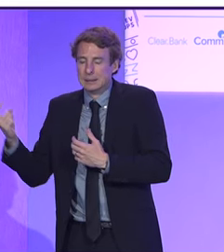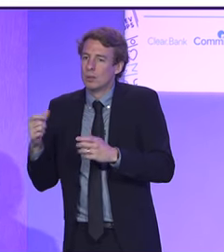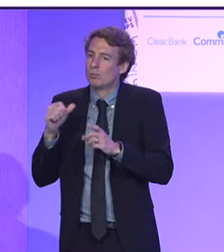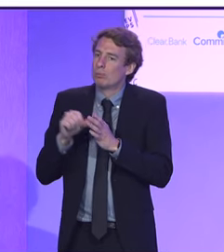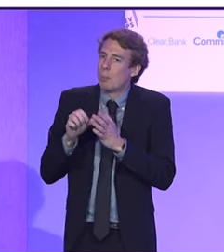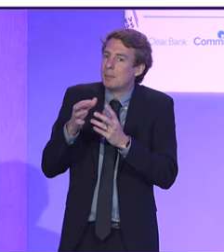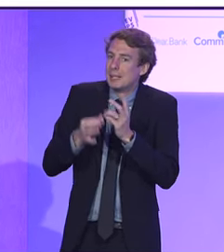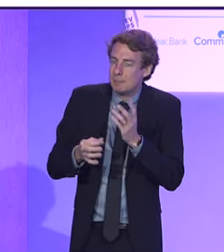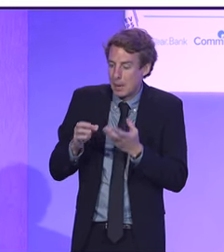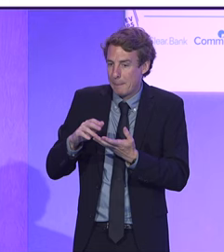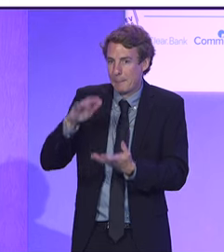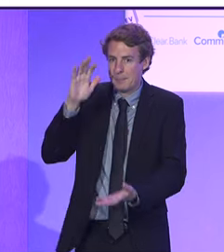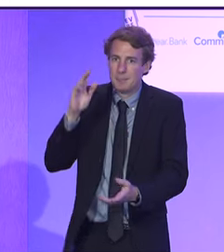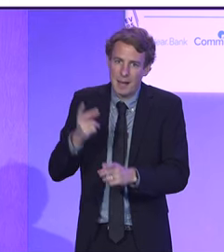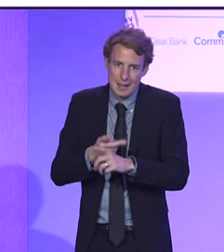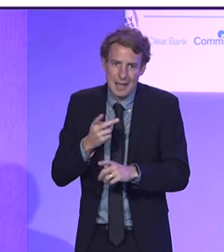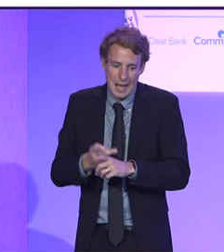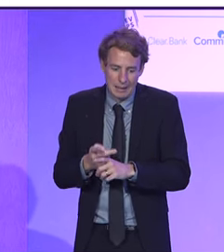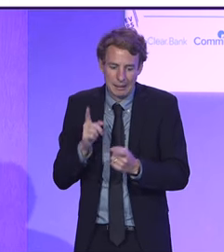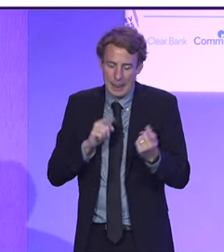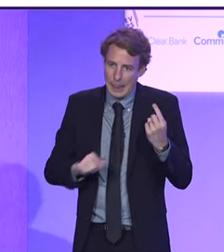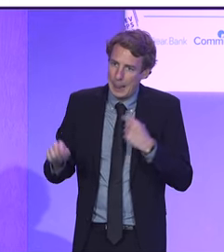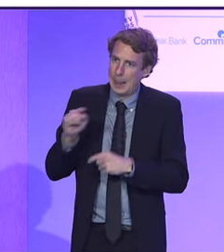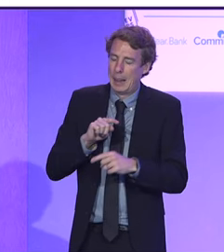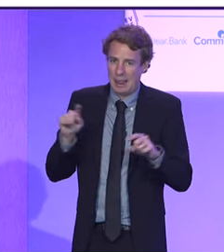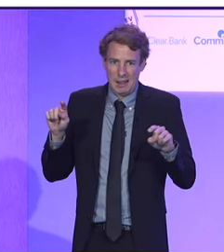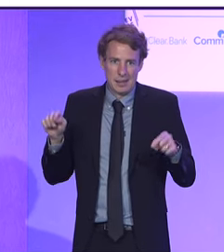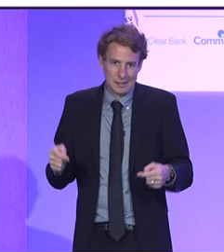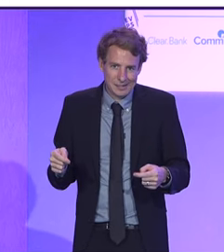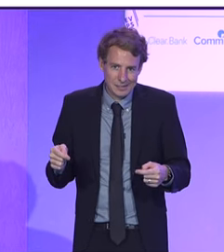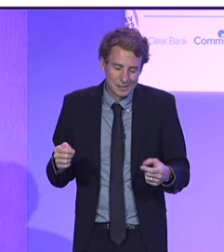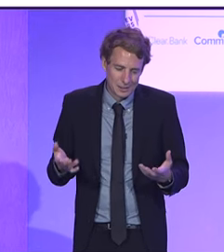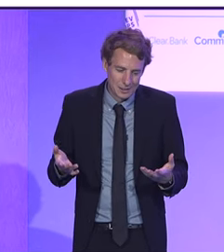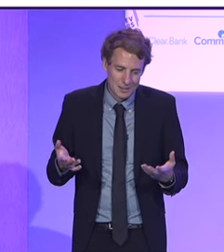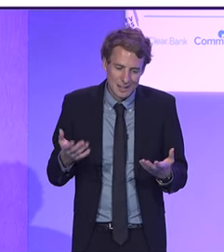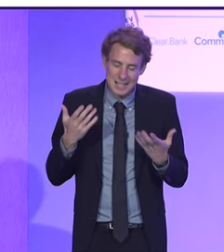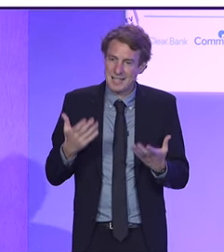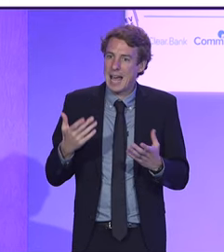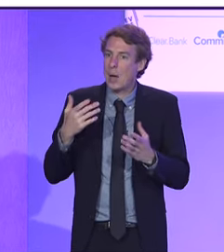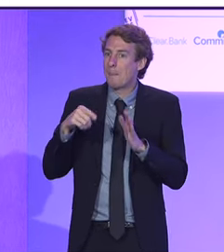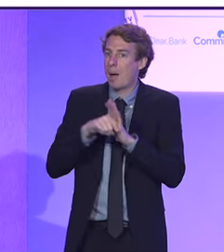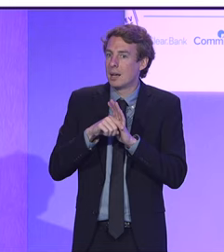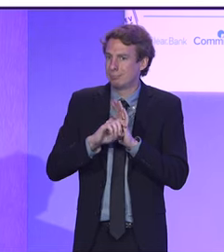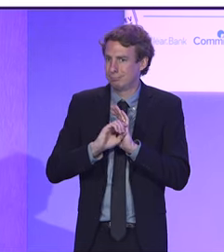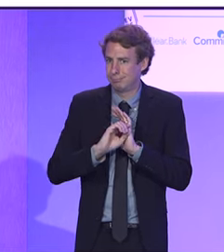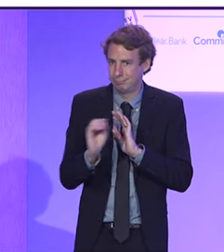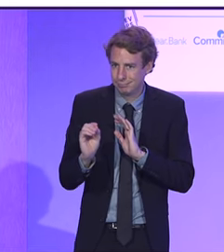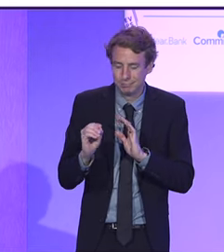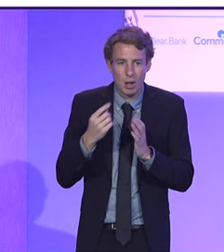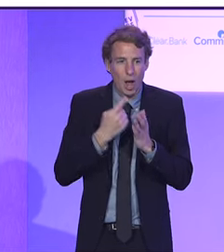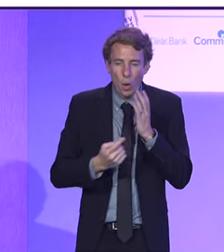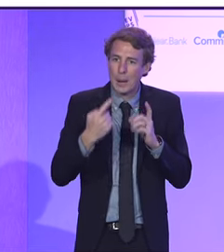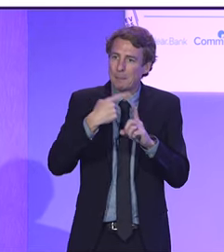get again. So now if you look at the outer loop, there's no minuses anymore. We only have pluses. And if you